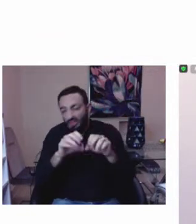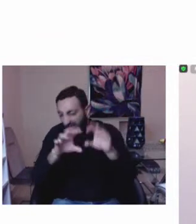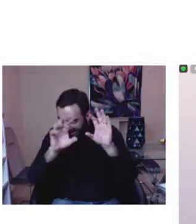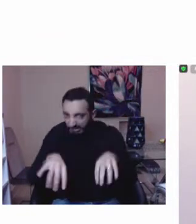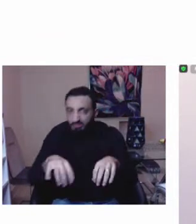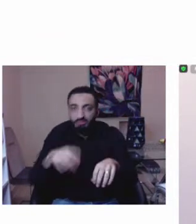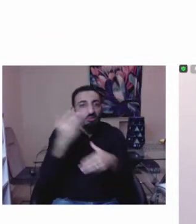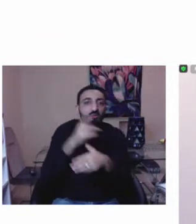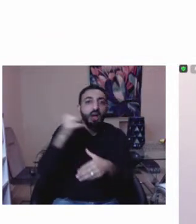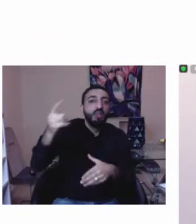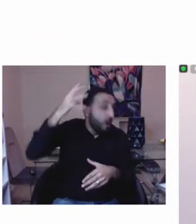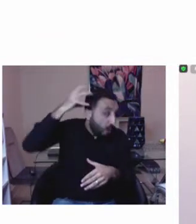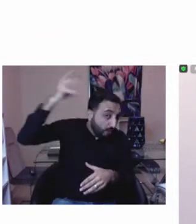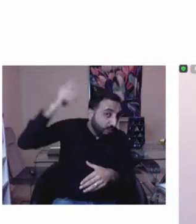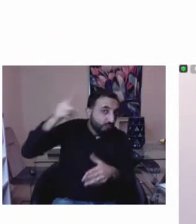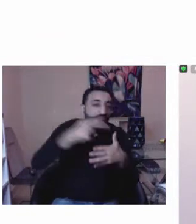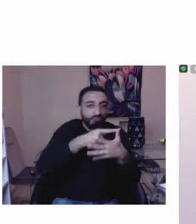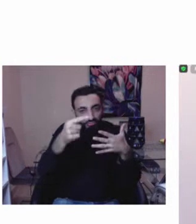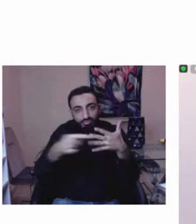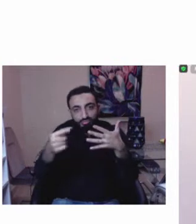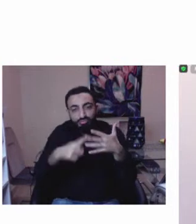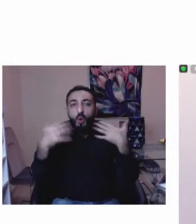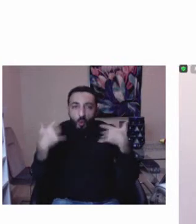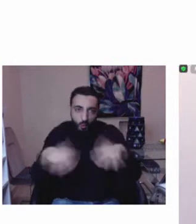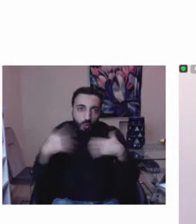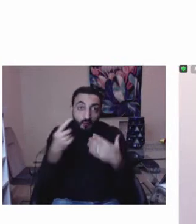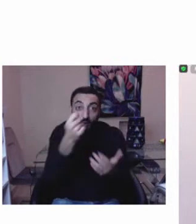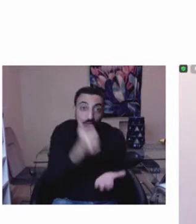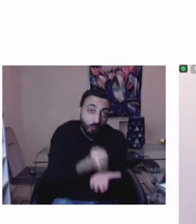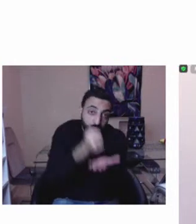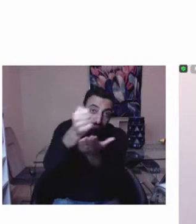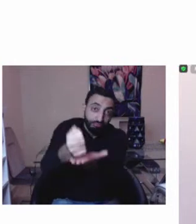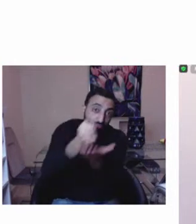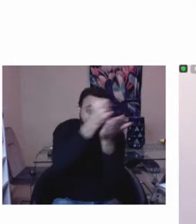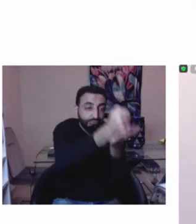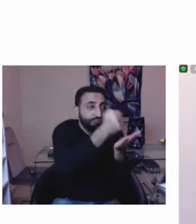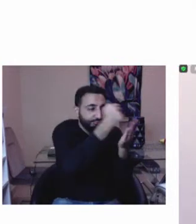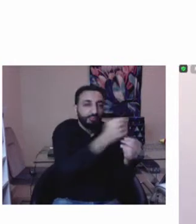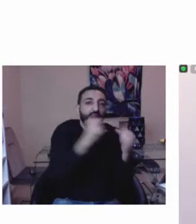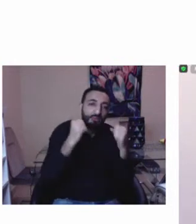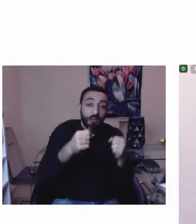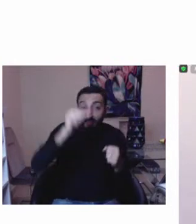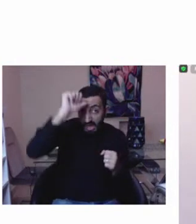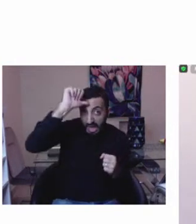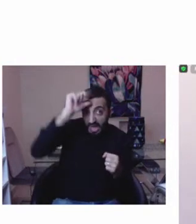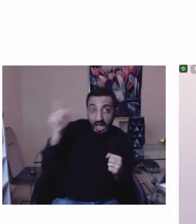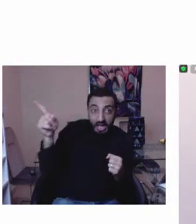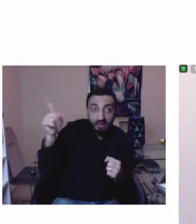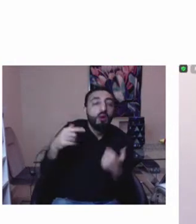in India, organizations receive major national funding through corporate social